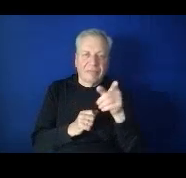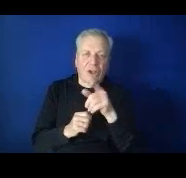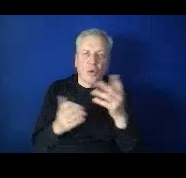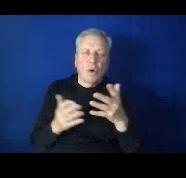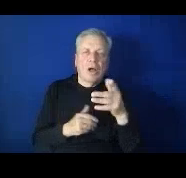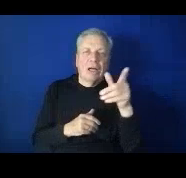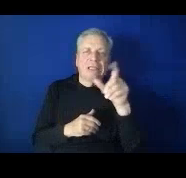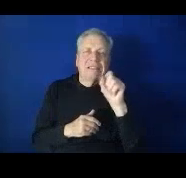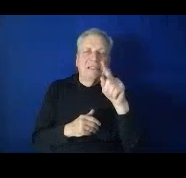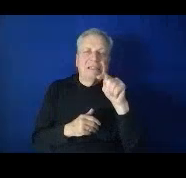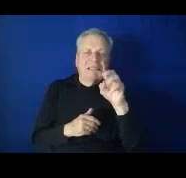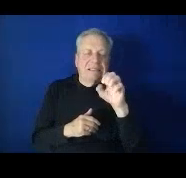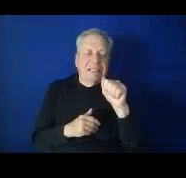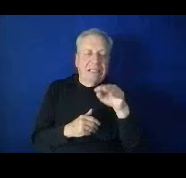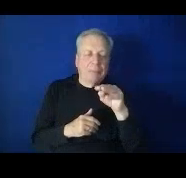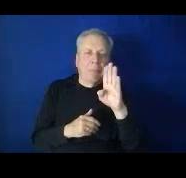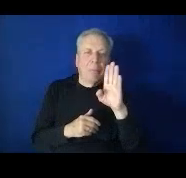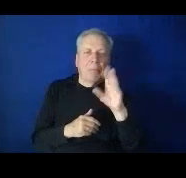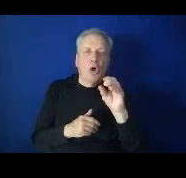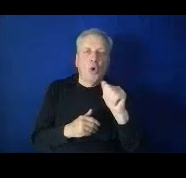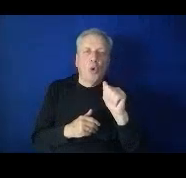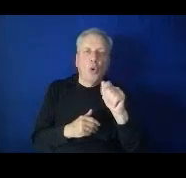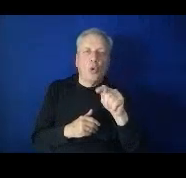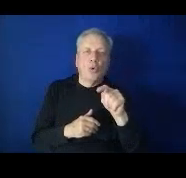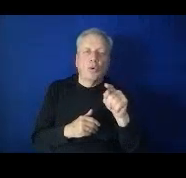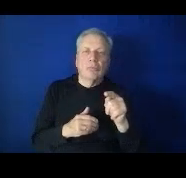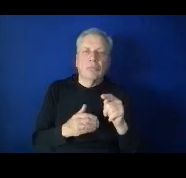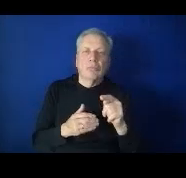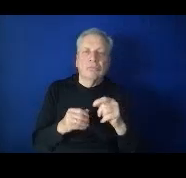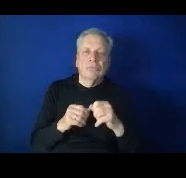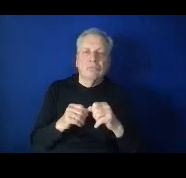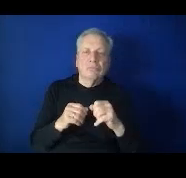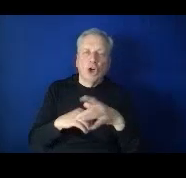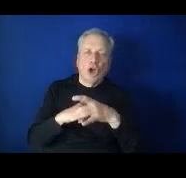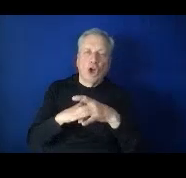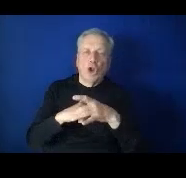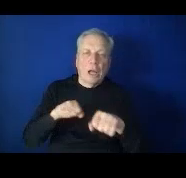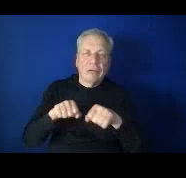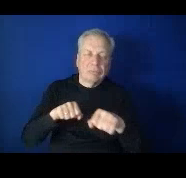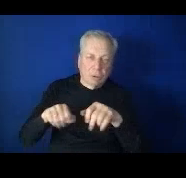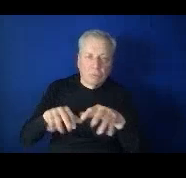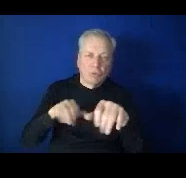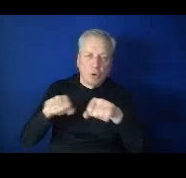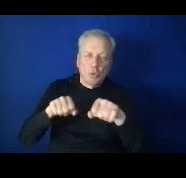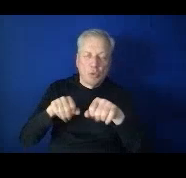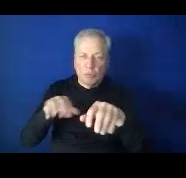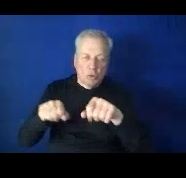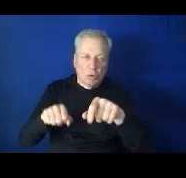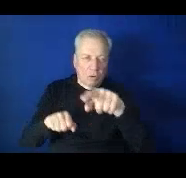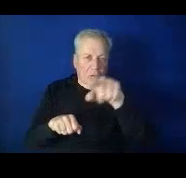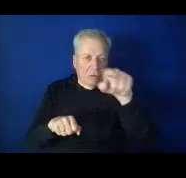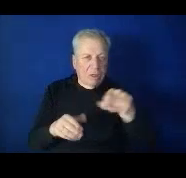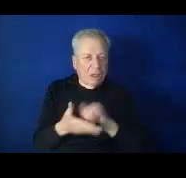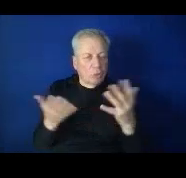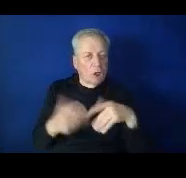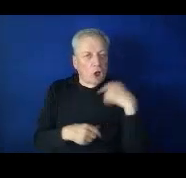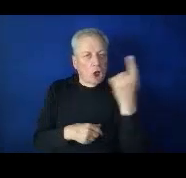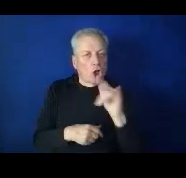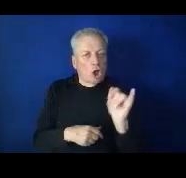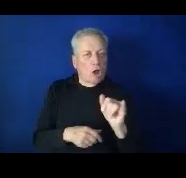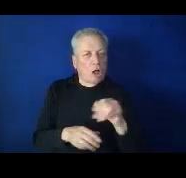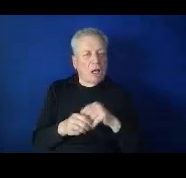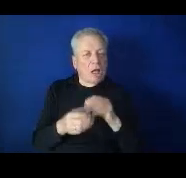eruption looks like on the seismometer, the top 3 traces at the new station YNB. And this is what it looks like on the